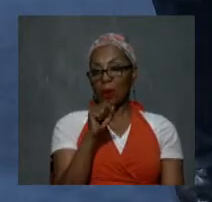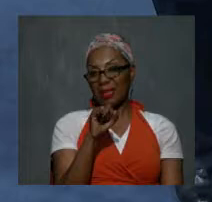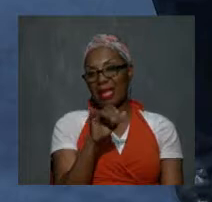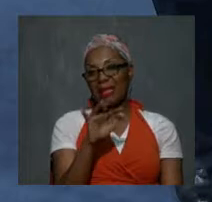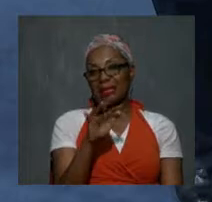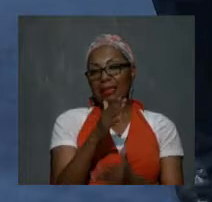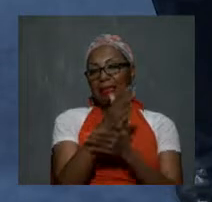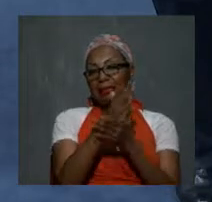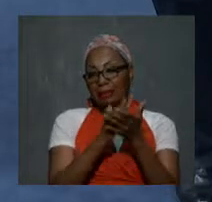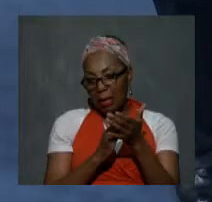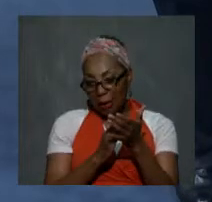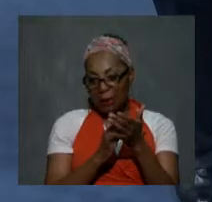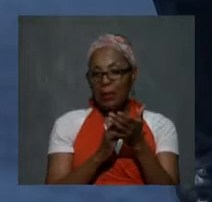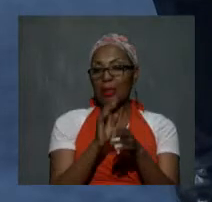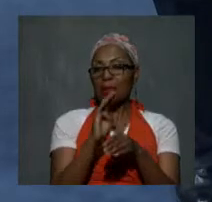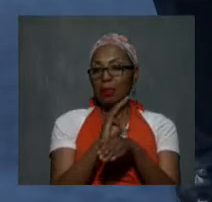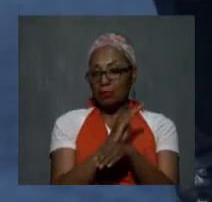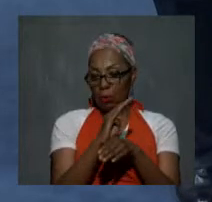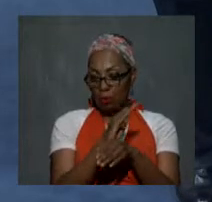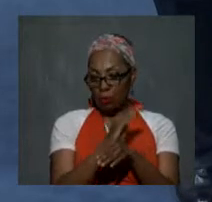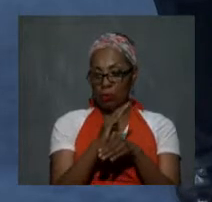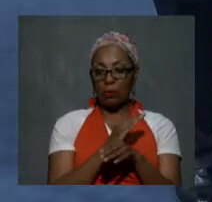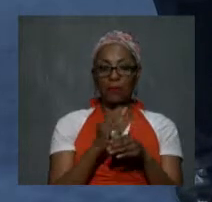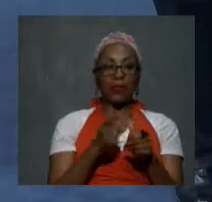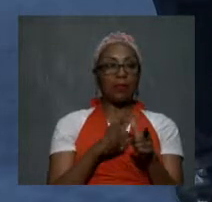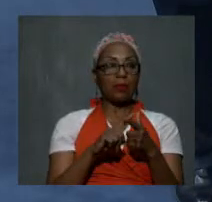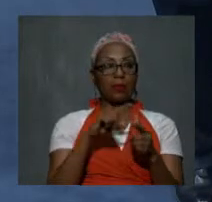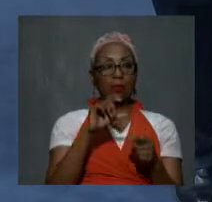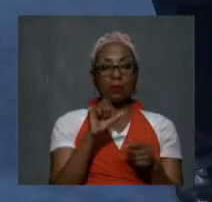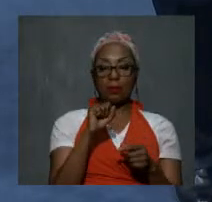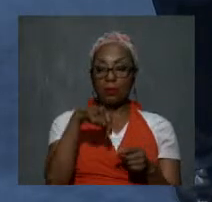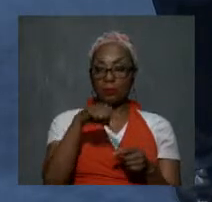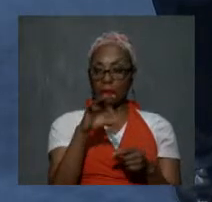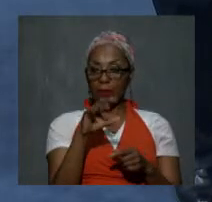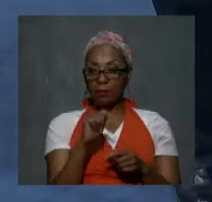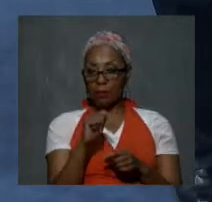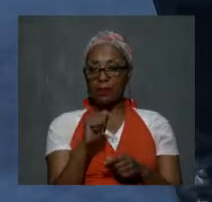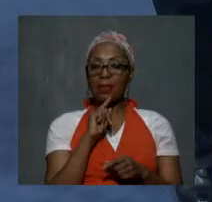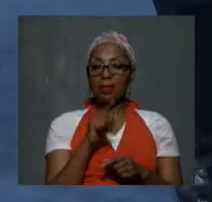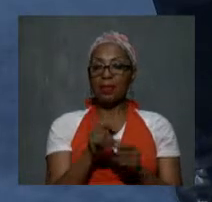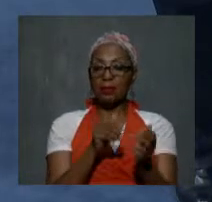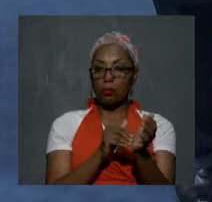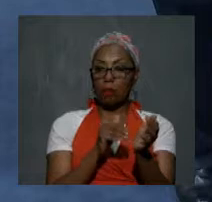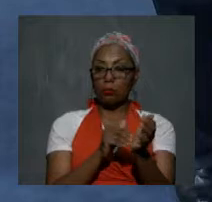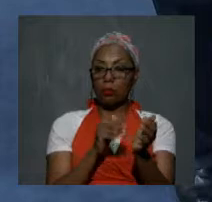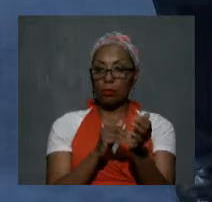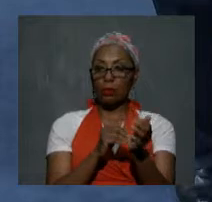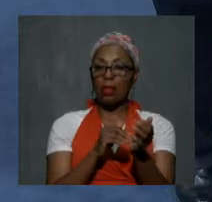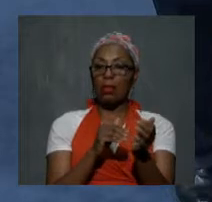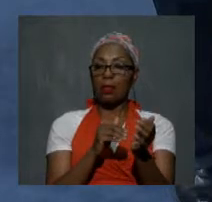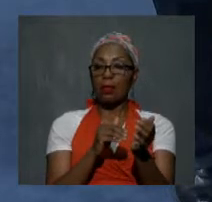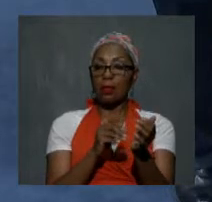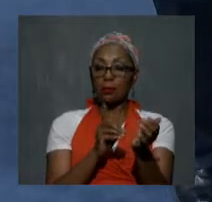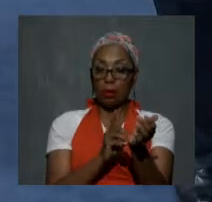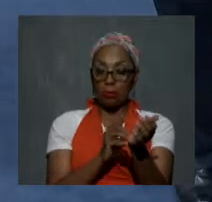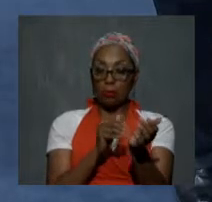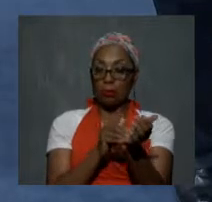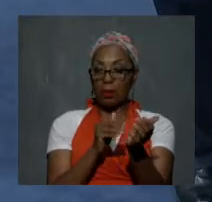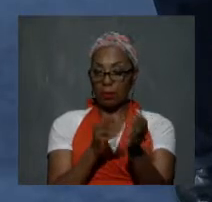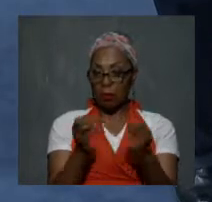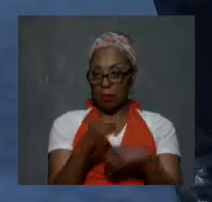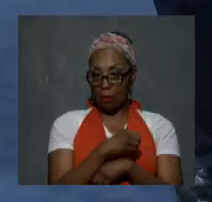commercial. And then we have the largest component of square footage on the site is the doctor's medical office building and